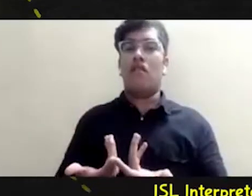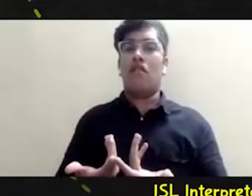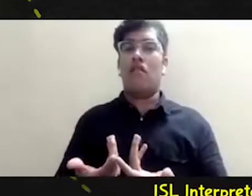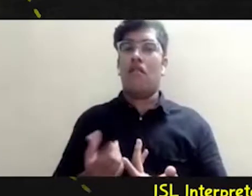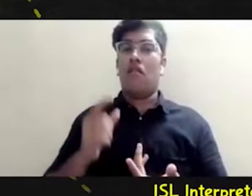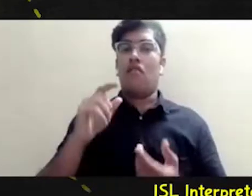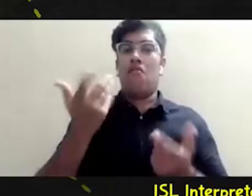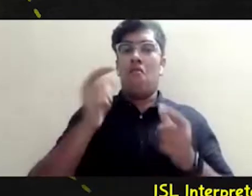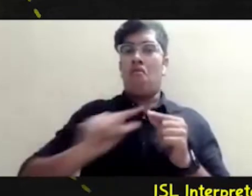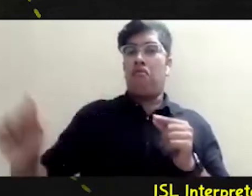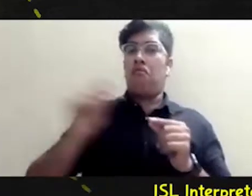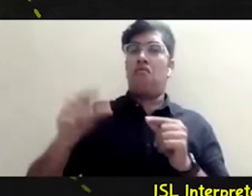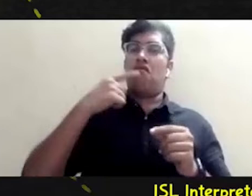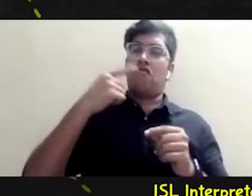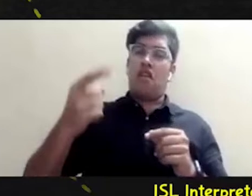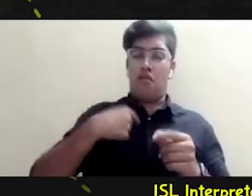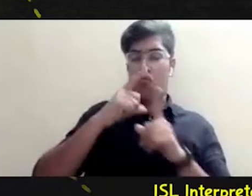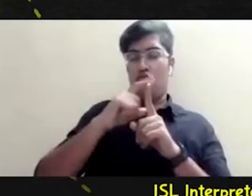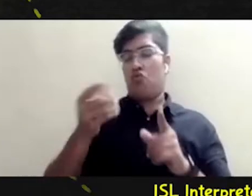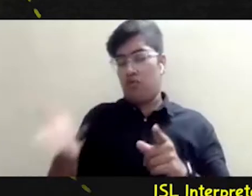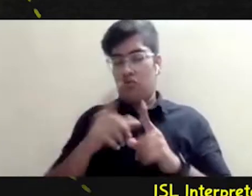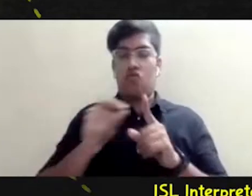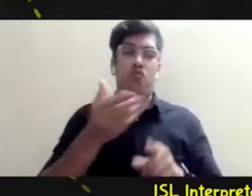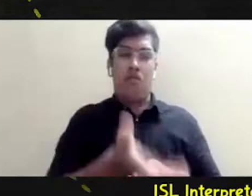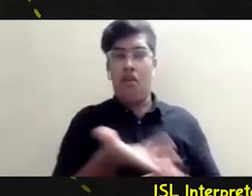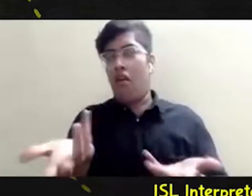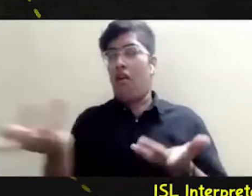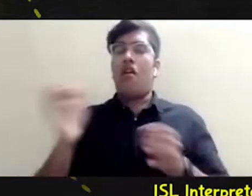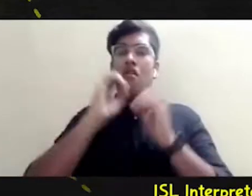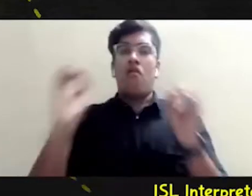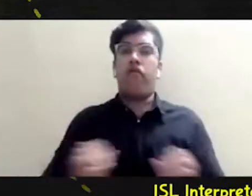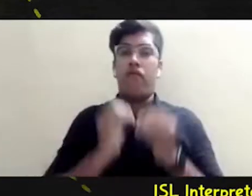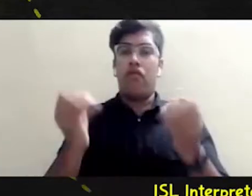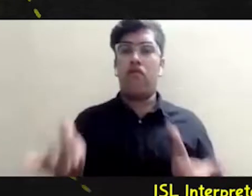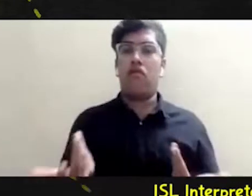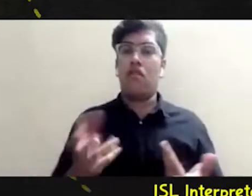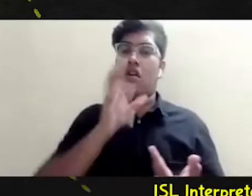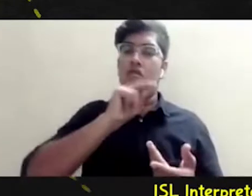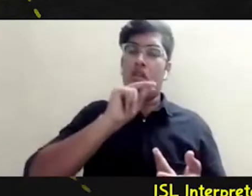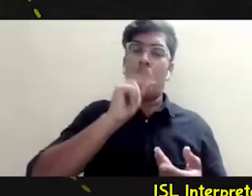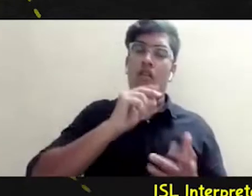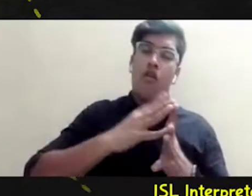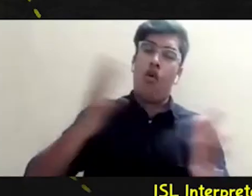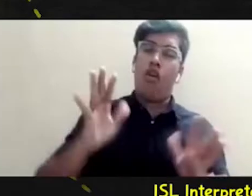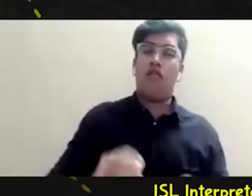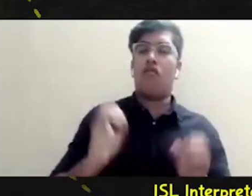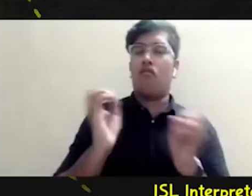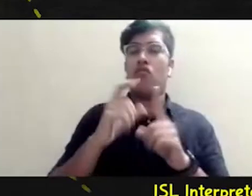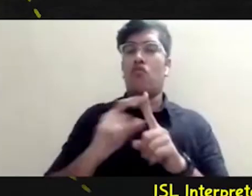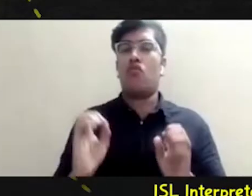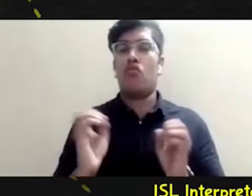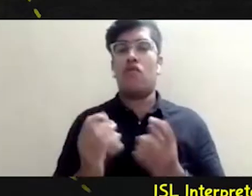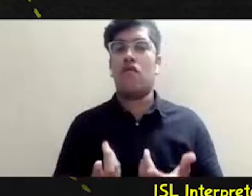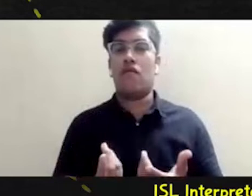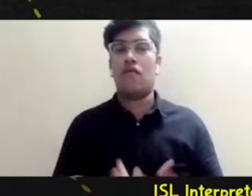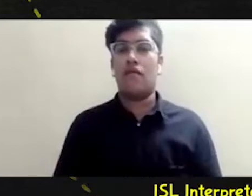of real action. It has real-life consequences for people, right? Especially for the marginalized. So with this as the backdrop